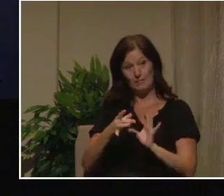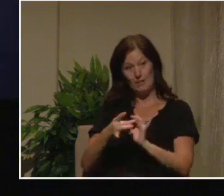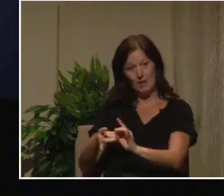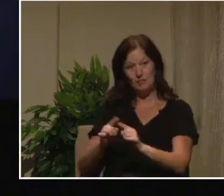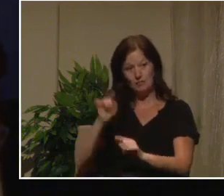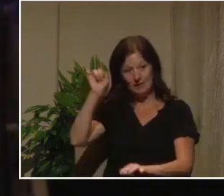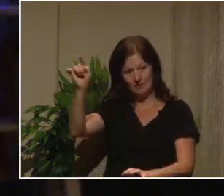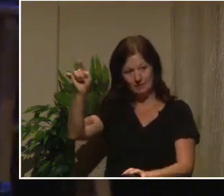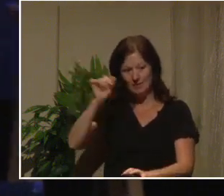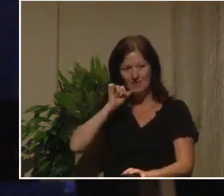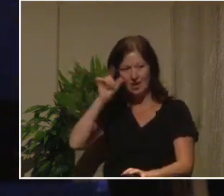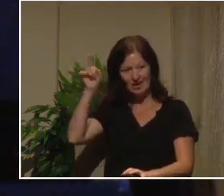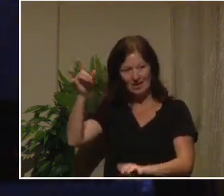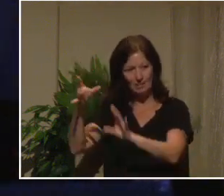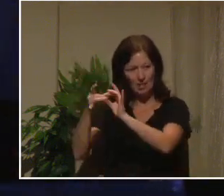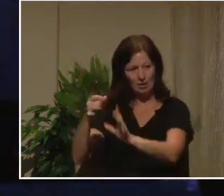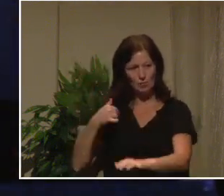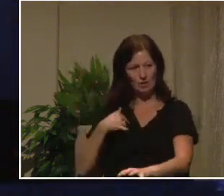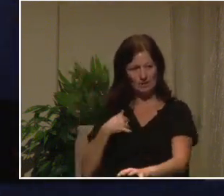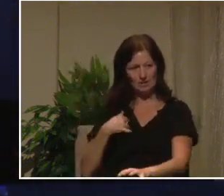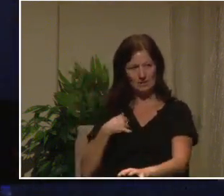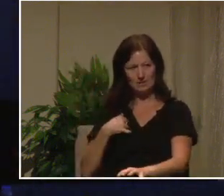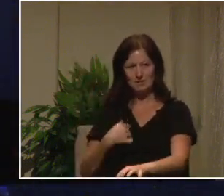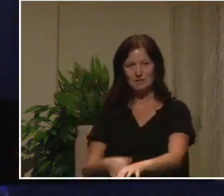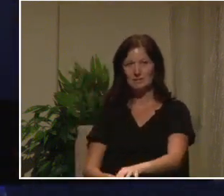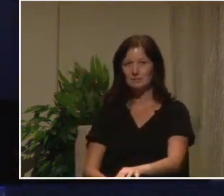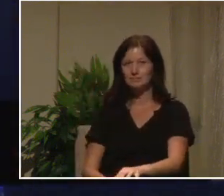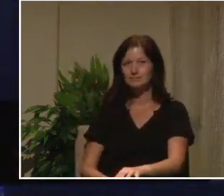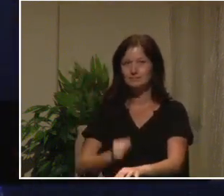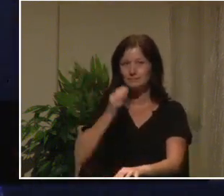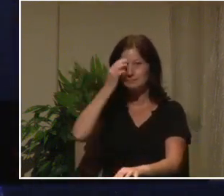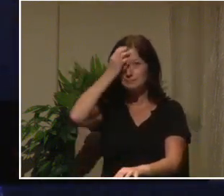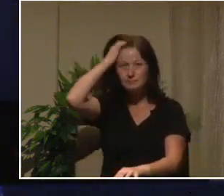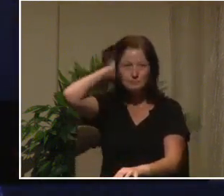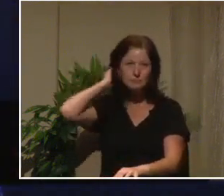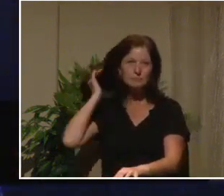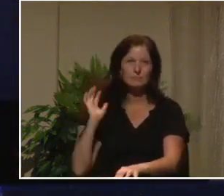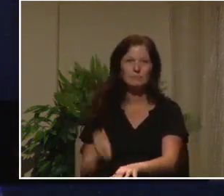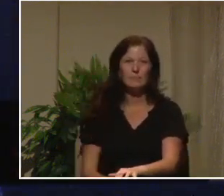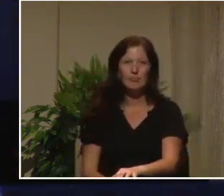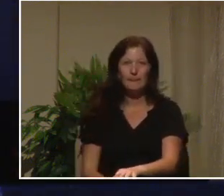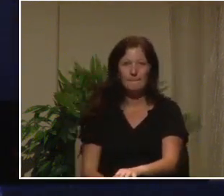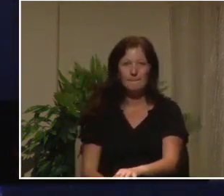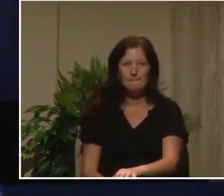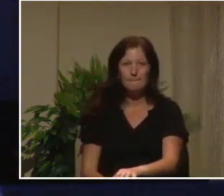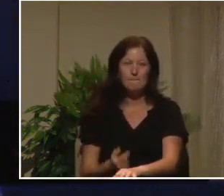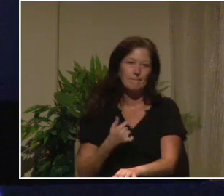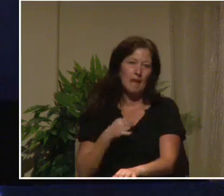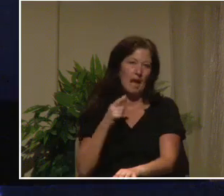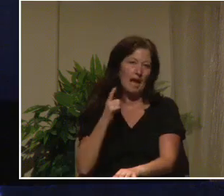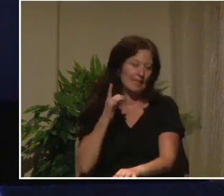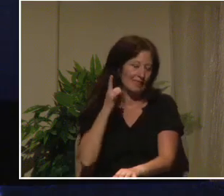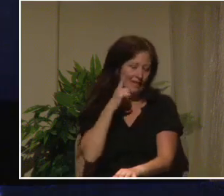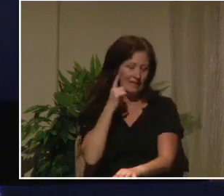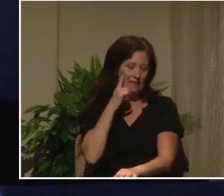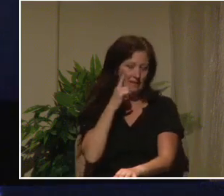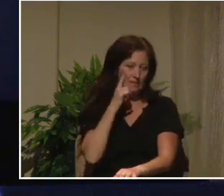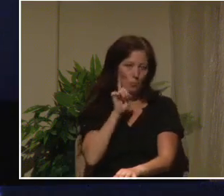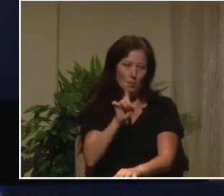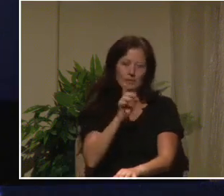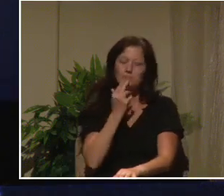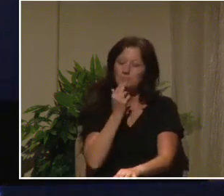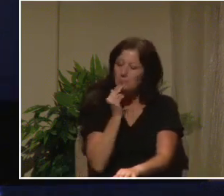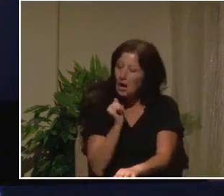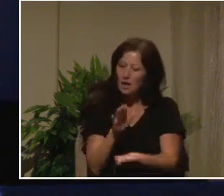And if we want a revelation of God, an ongoing revelation of God, I think that's just a beautiful, wonderful, small step to take